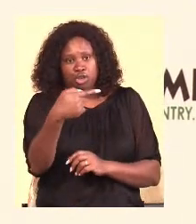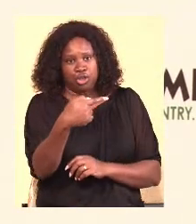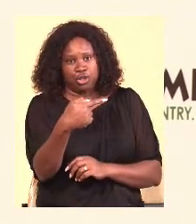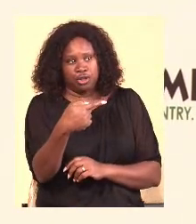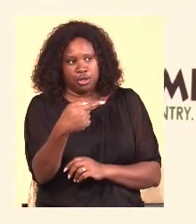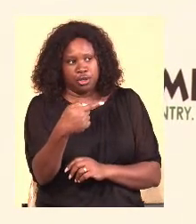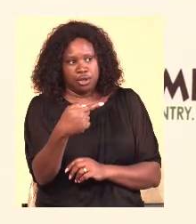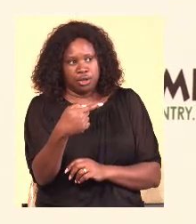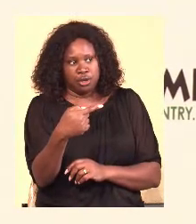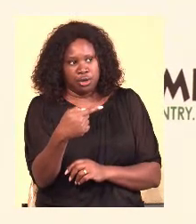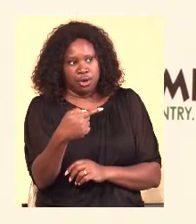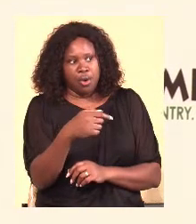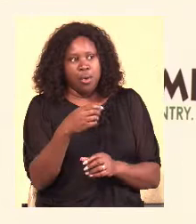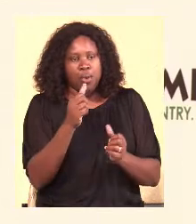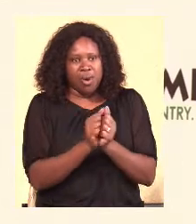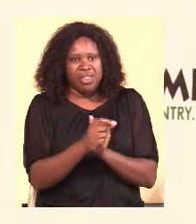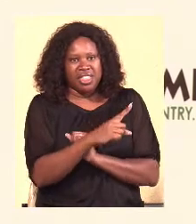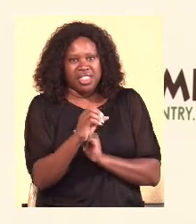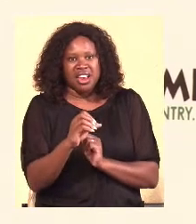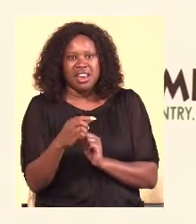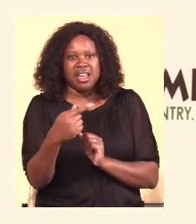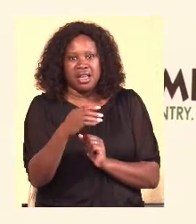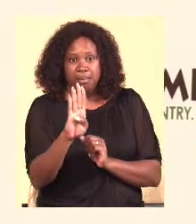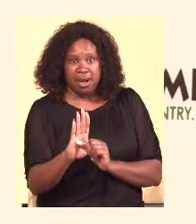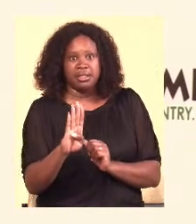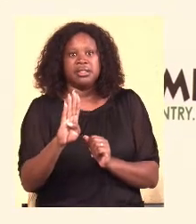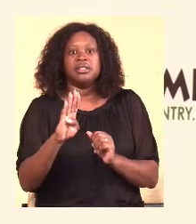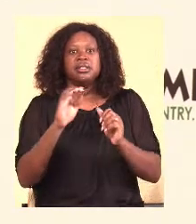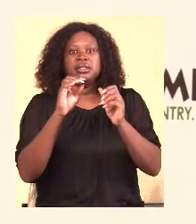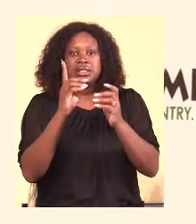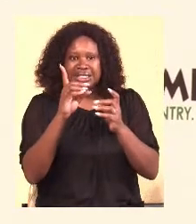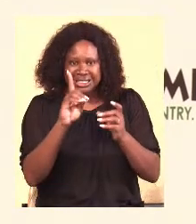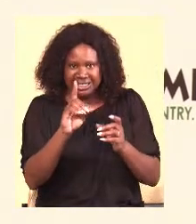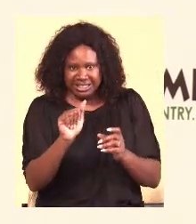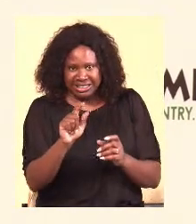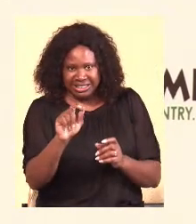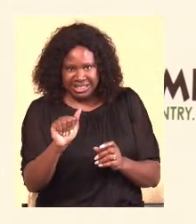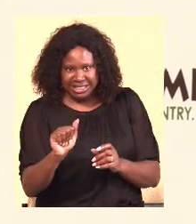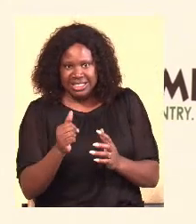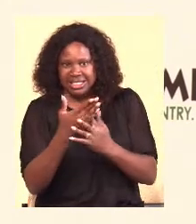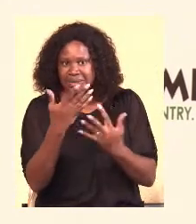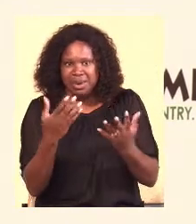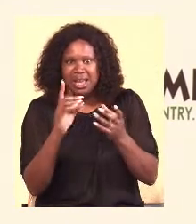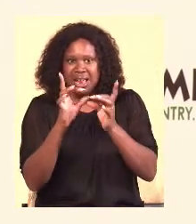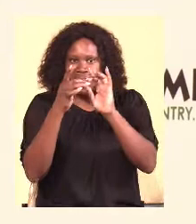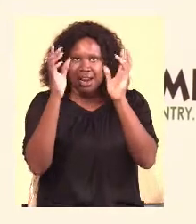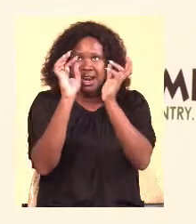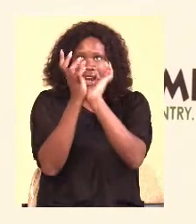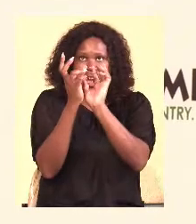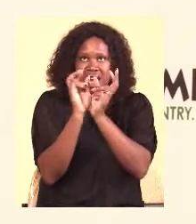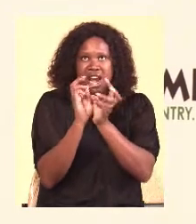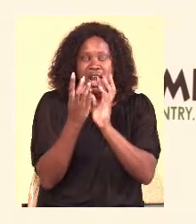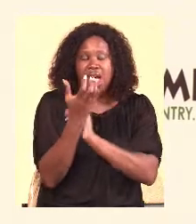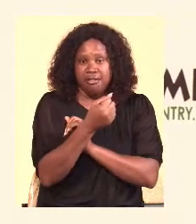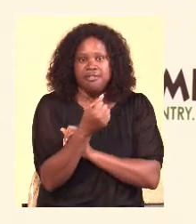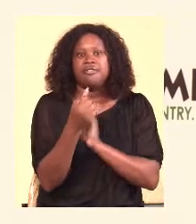4Gs loaded with 10 gigabytes data. So they should be able to access where there is network. Now, what we would require from them is